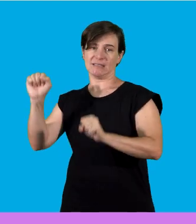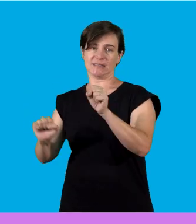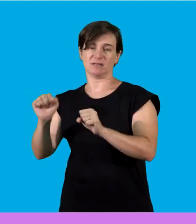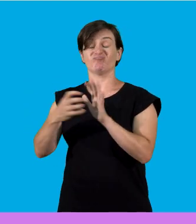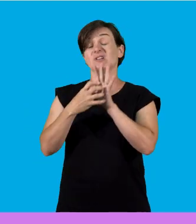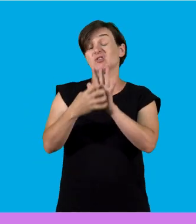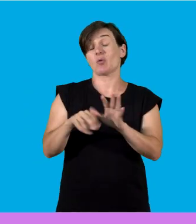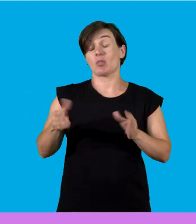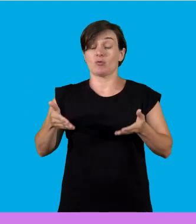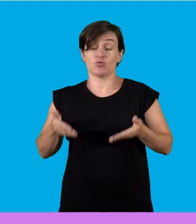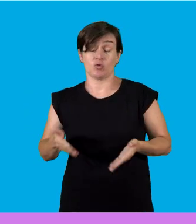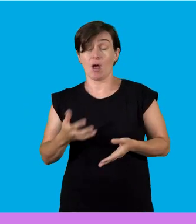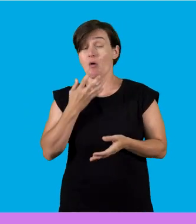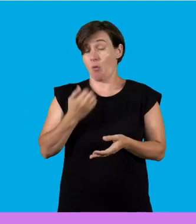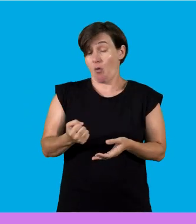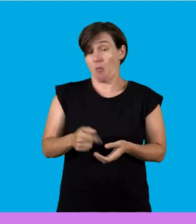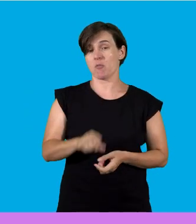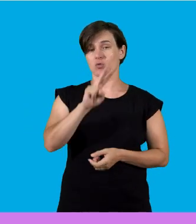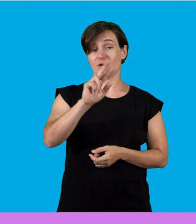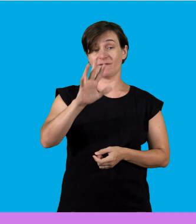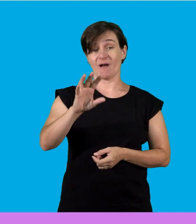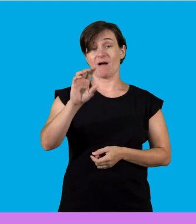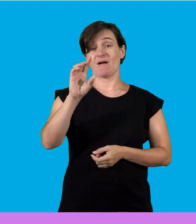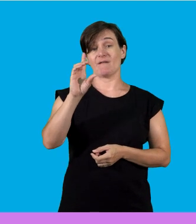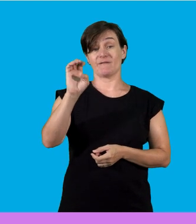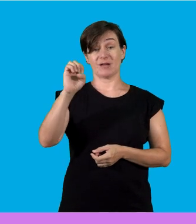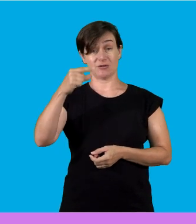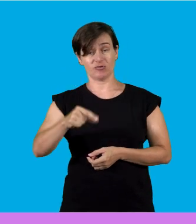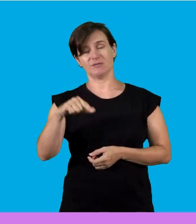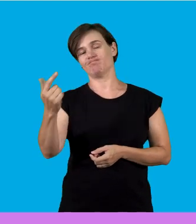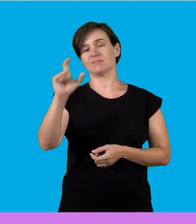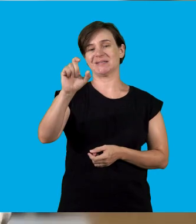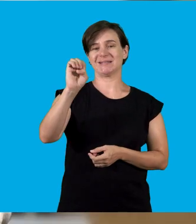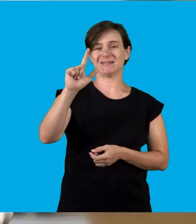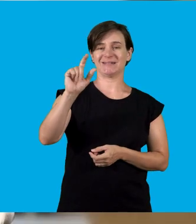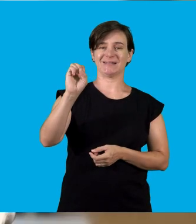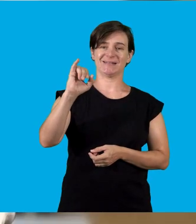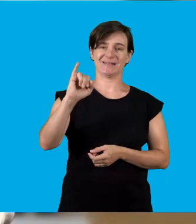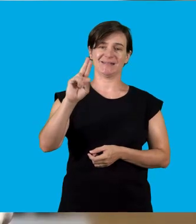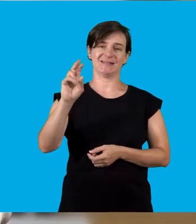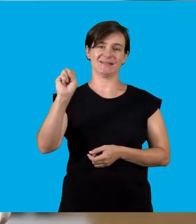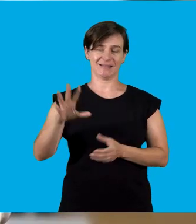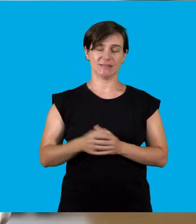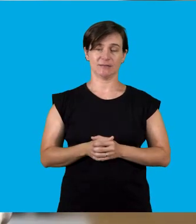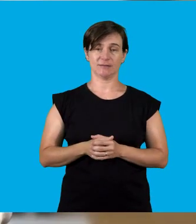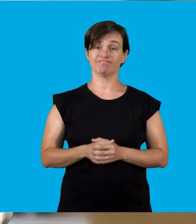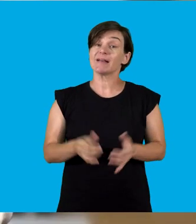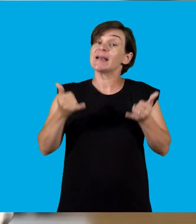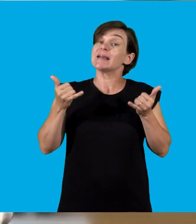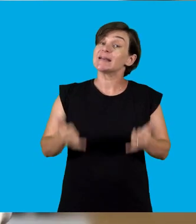be warm. It's going to be 25 degrees Celsius outside. And that is that for